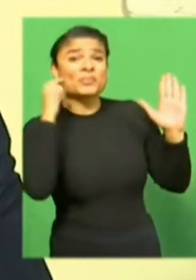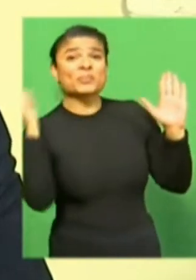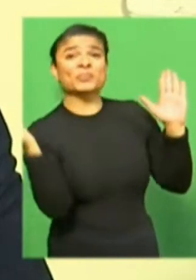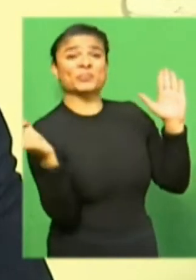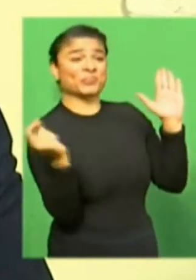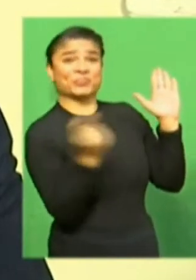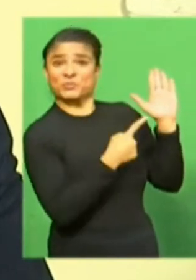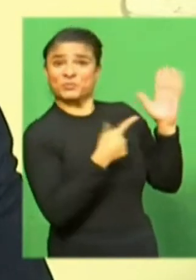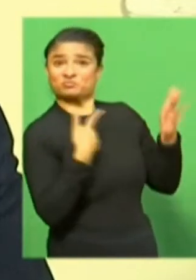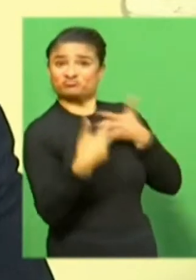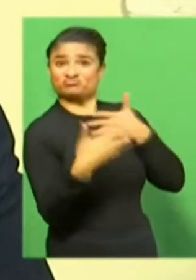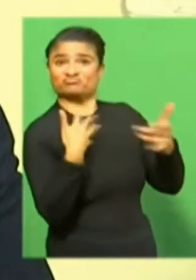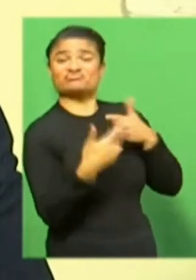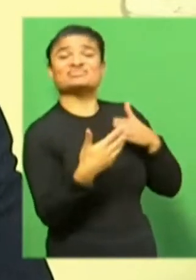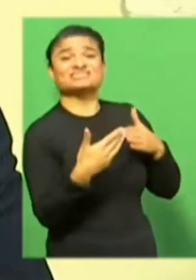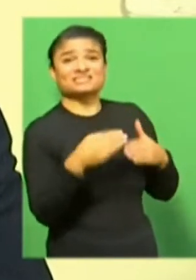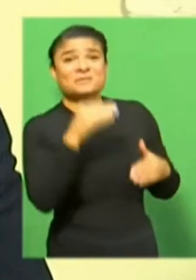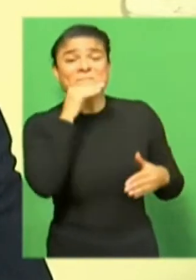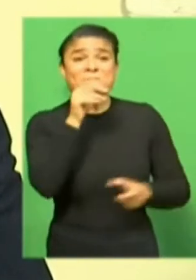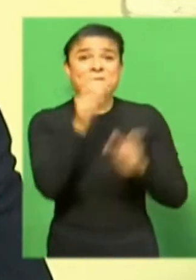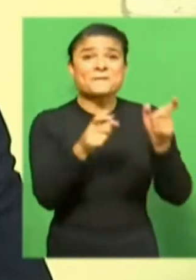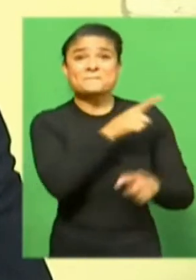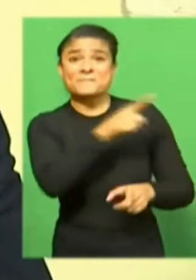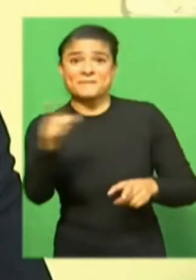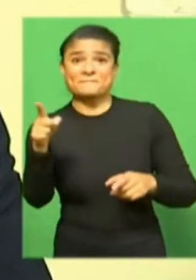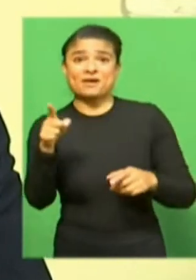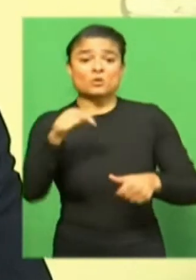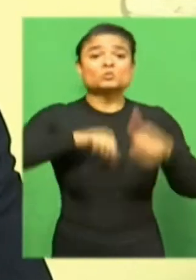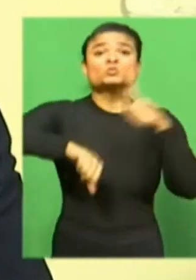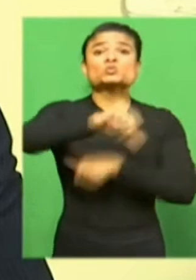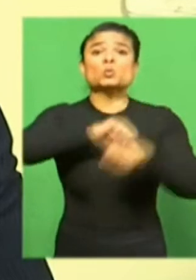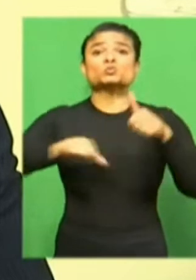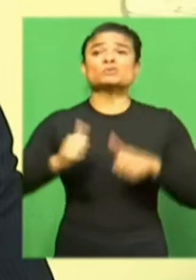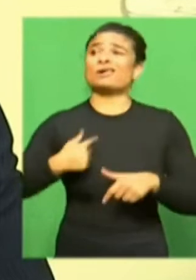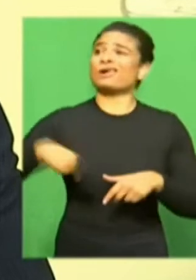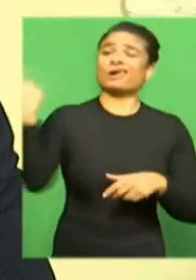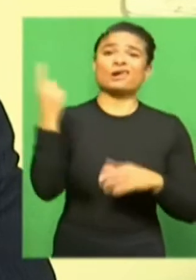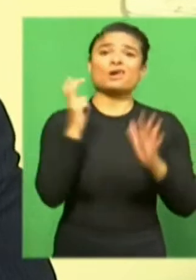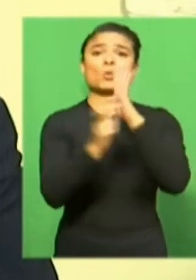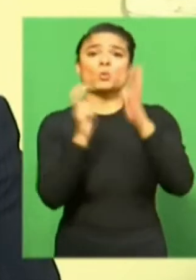premises exceeds the maximum number of customers or employees allowed.